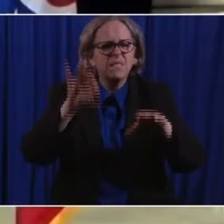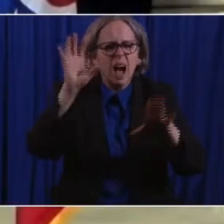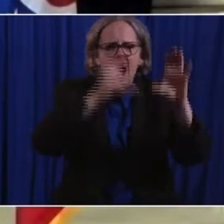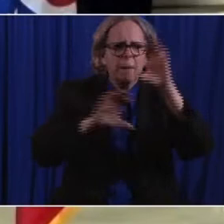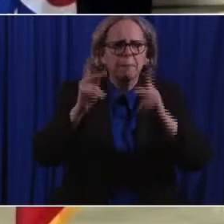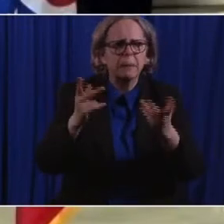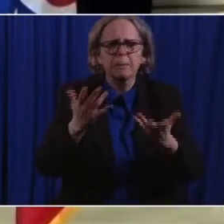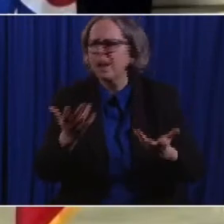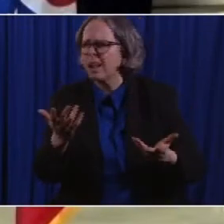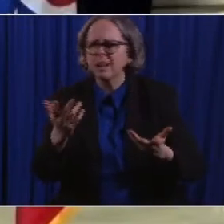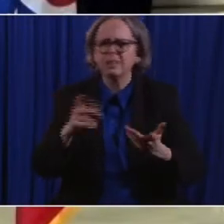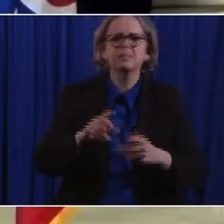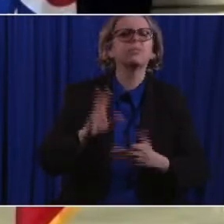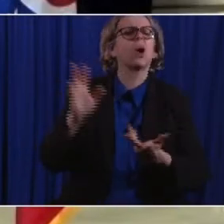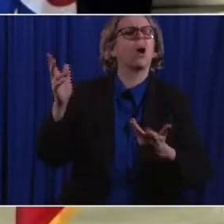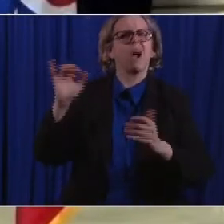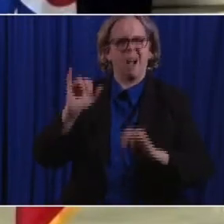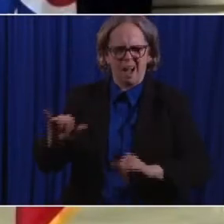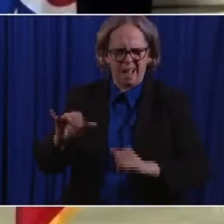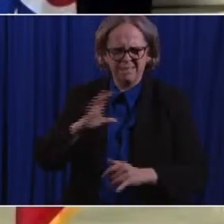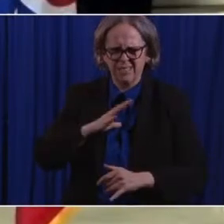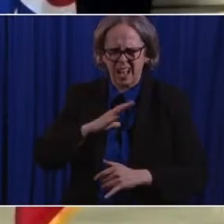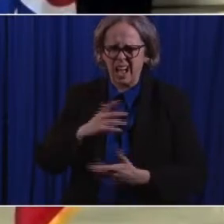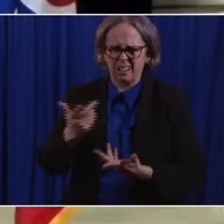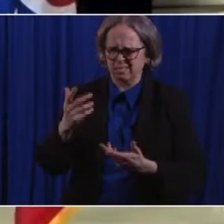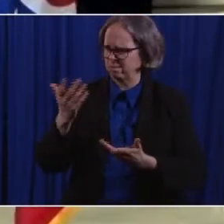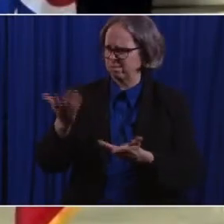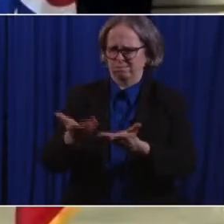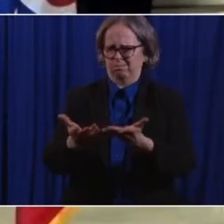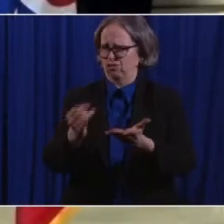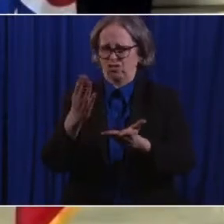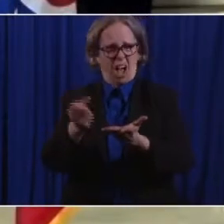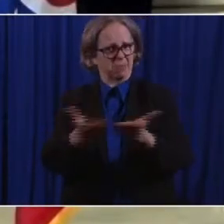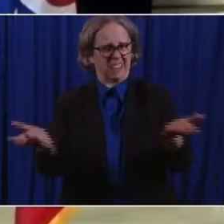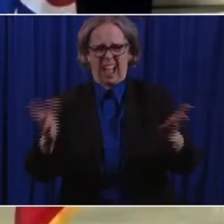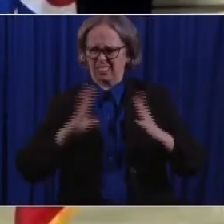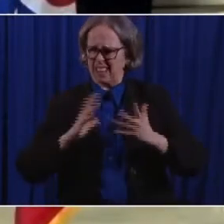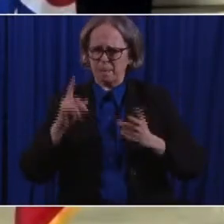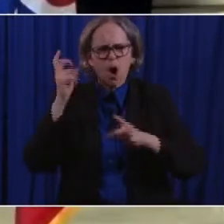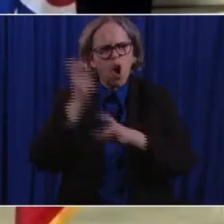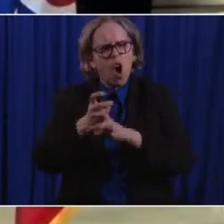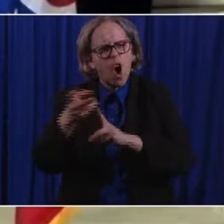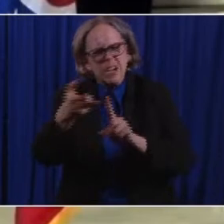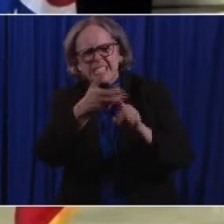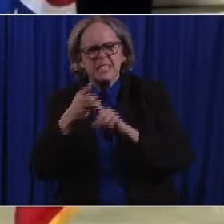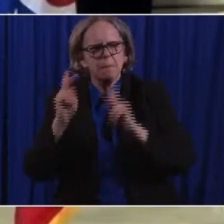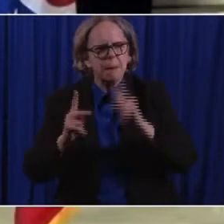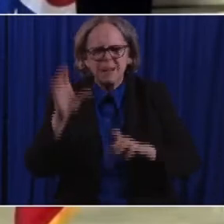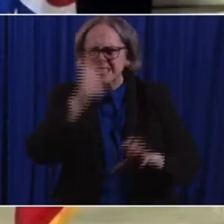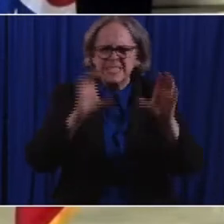are jobs out there. We just need to make that match work, getting people connected with the jobs that they're most